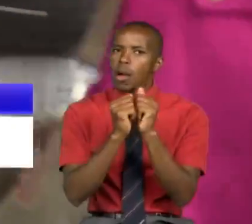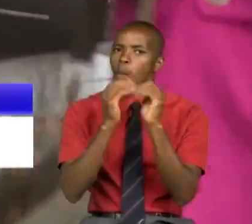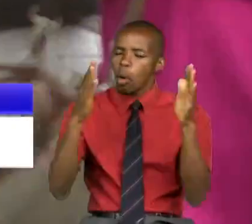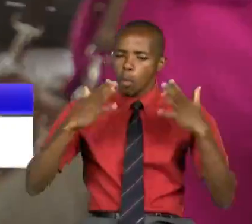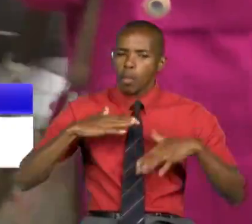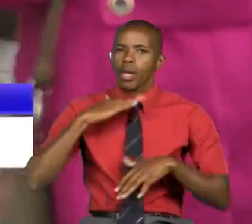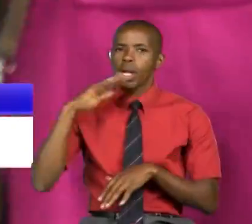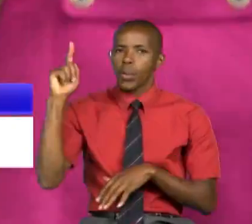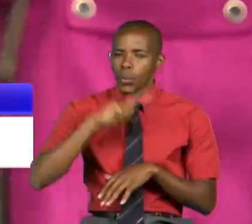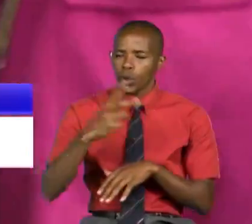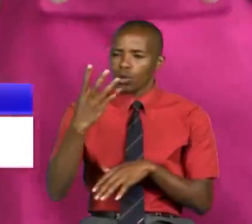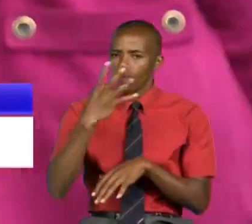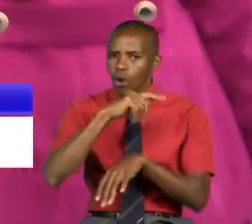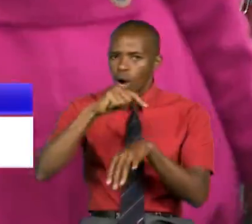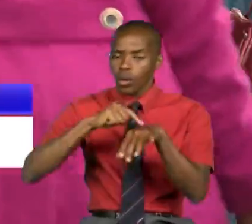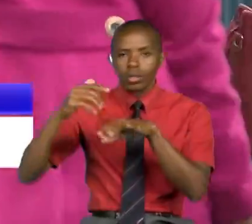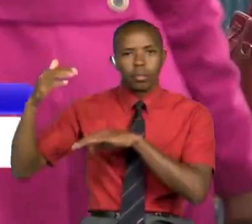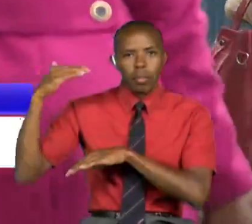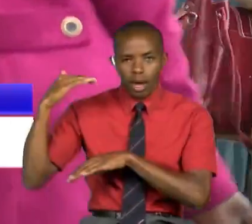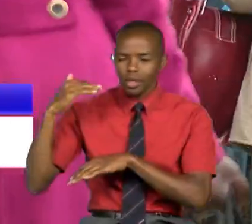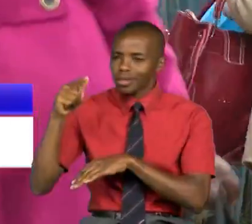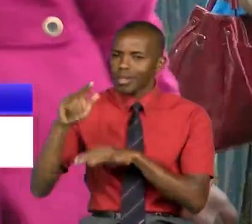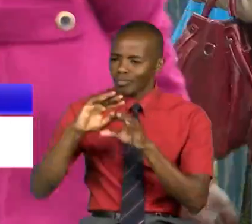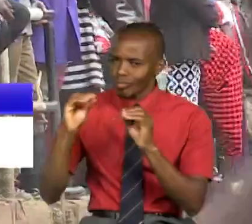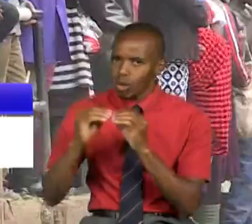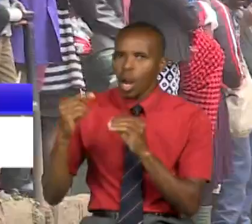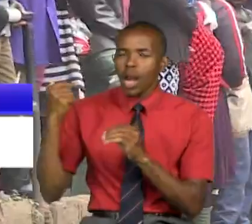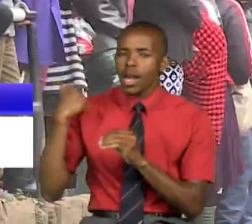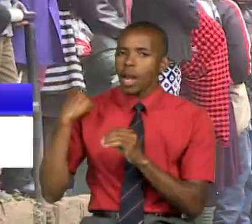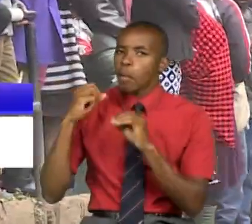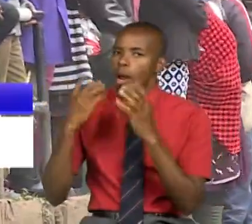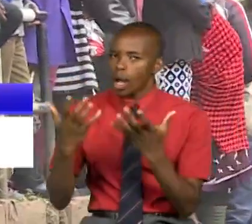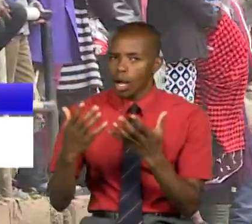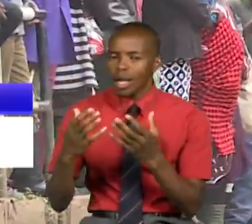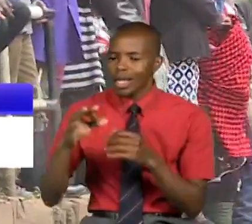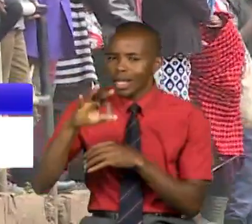to the virus in the last 24 hours. This now brings the total number of deaths to